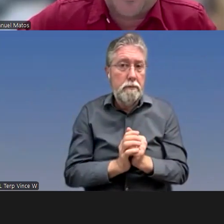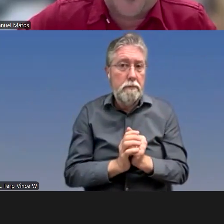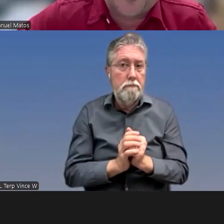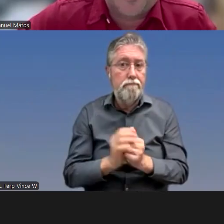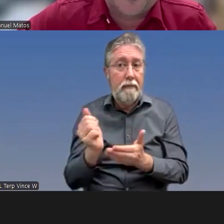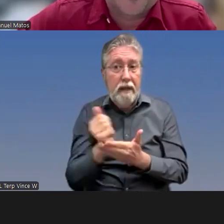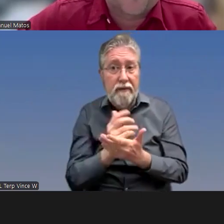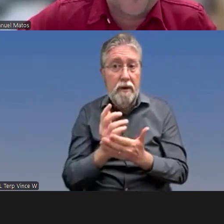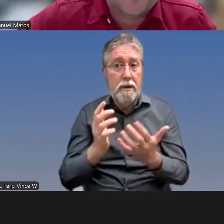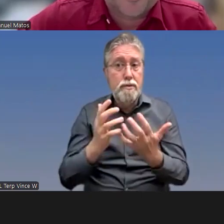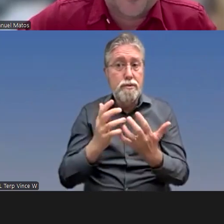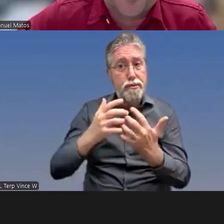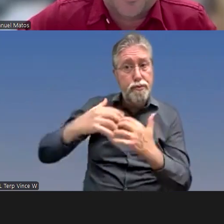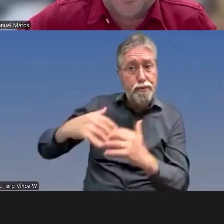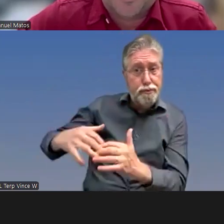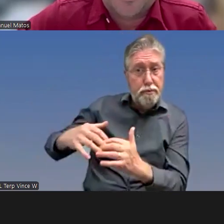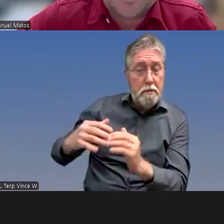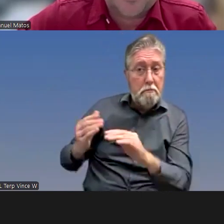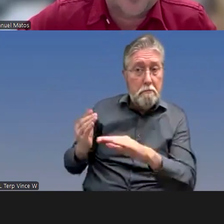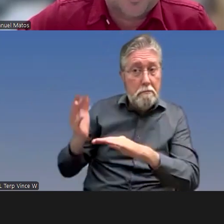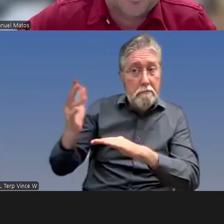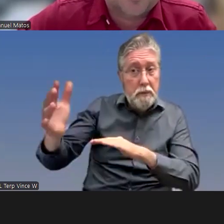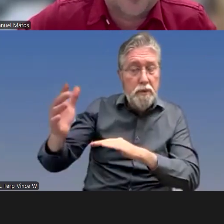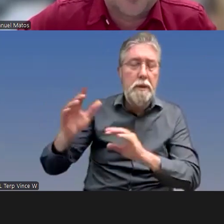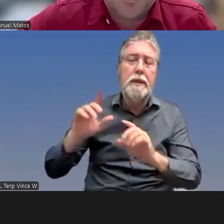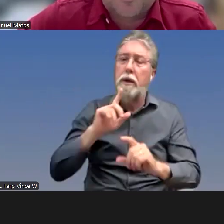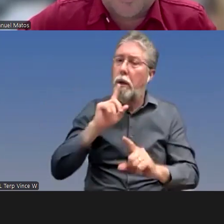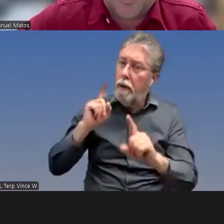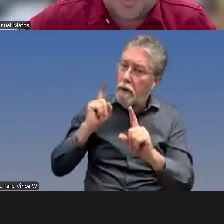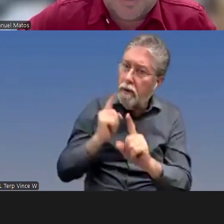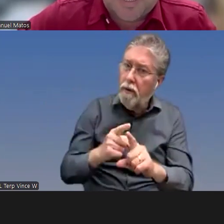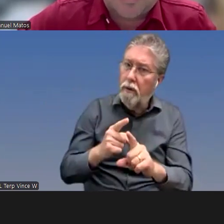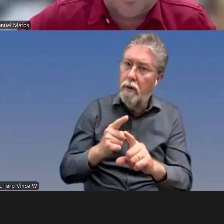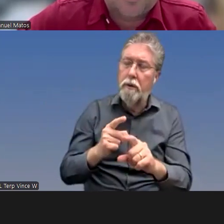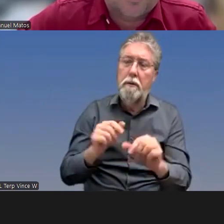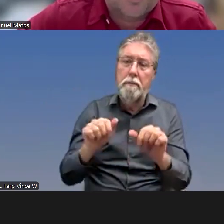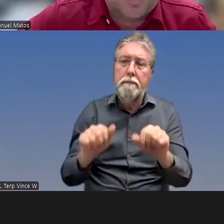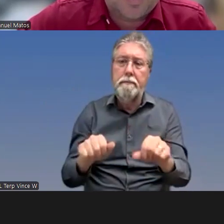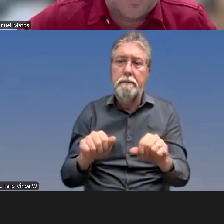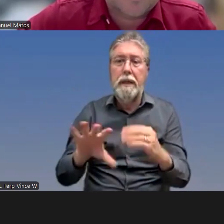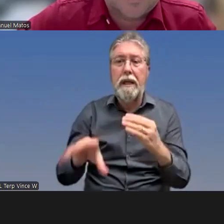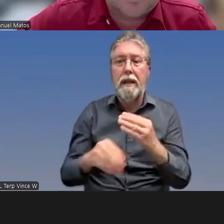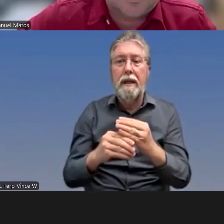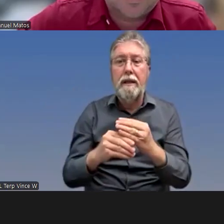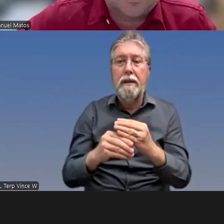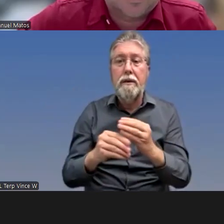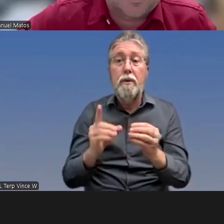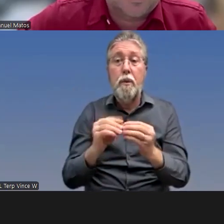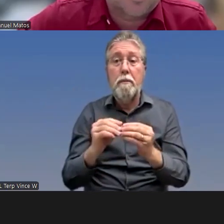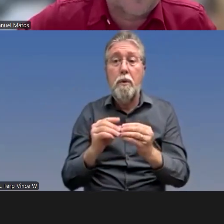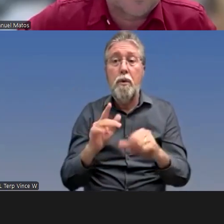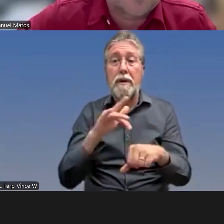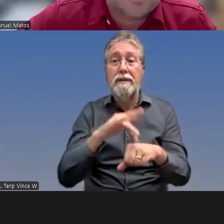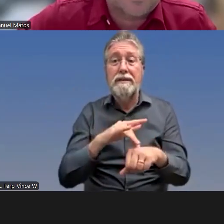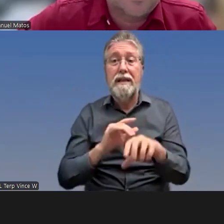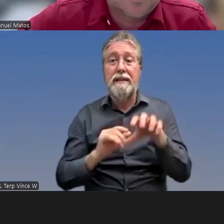settle here in the future, but the intentions were to potentially add another site in